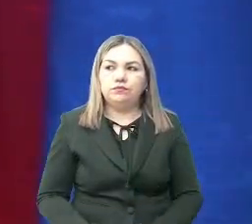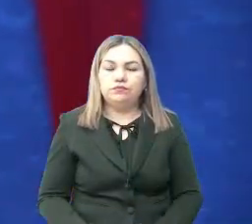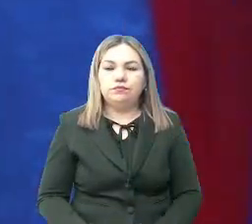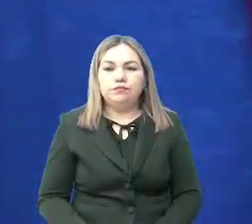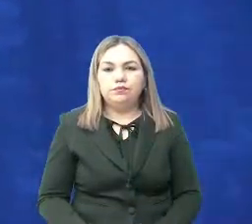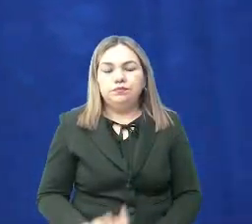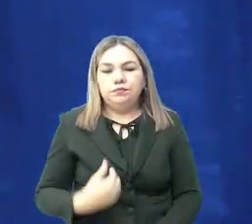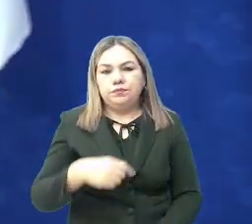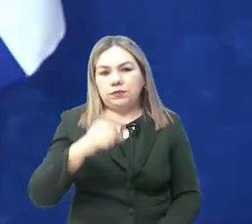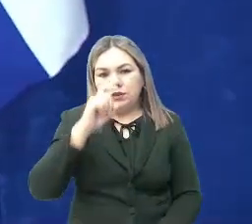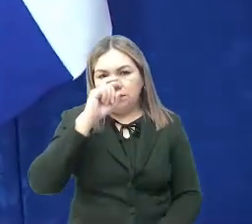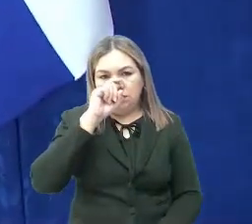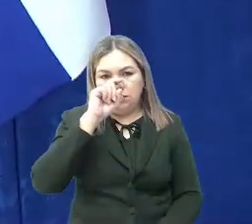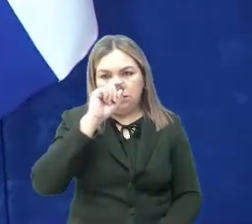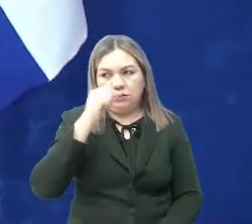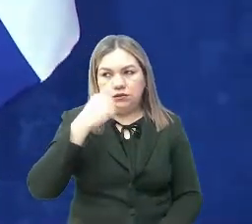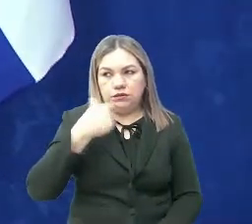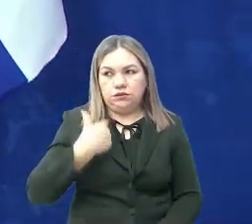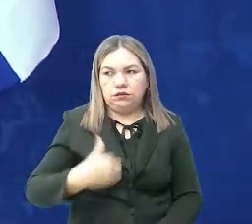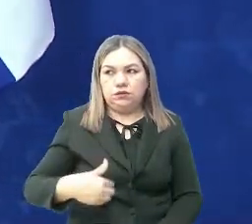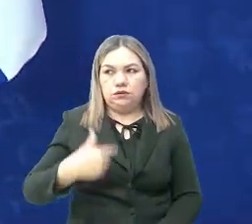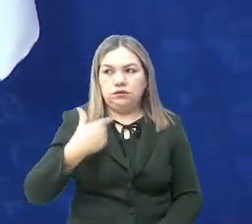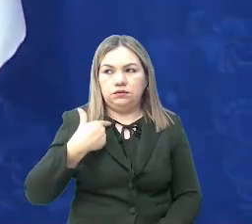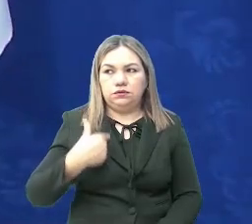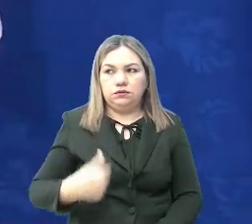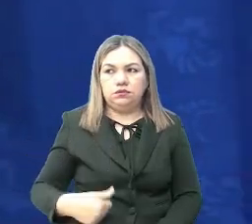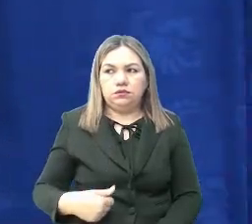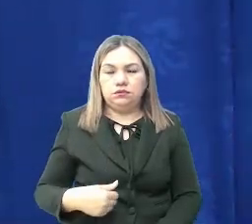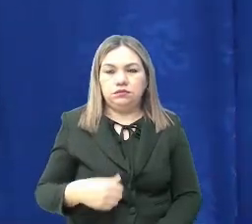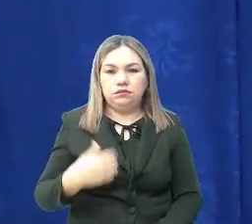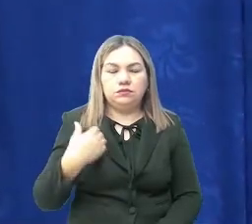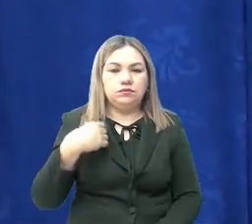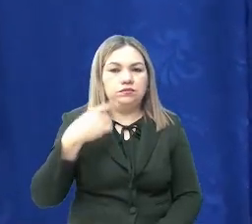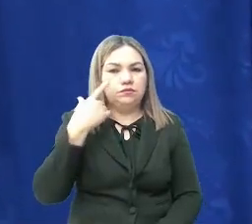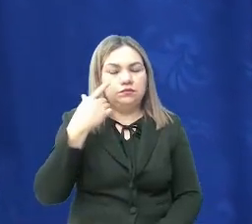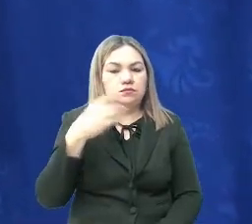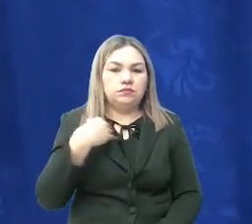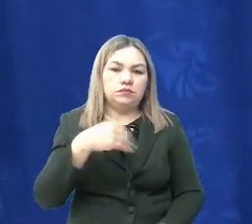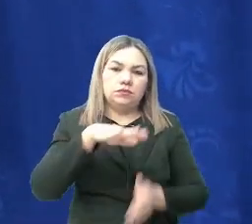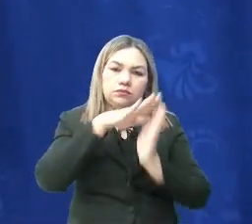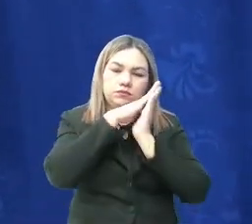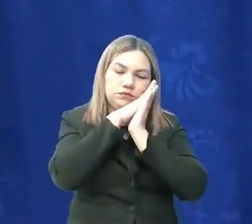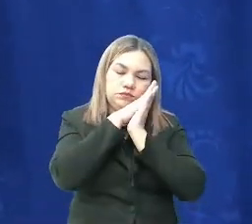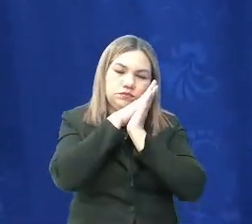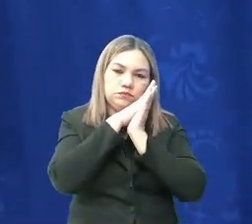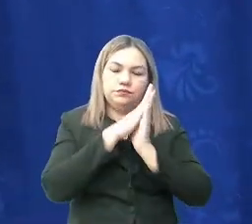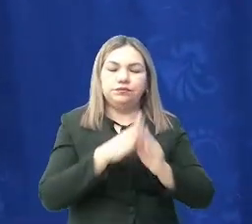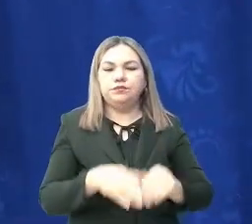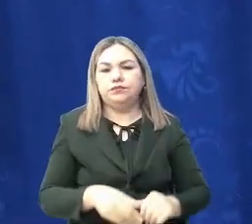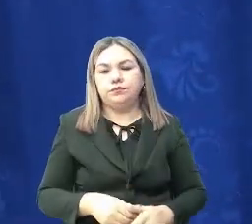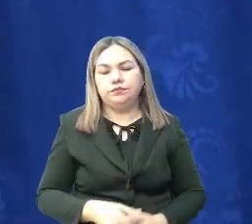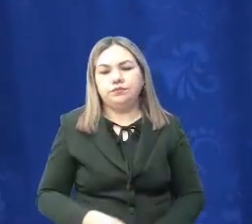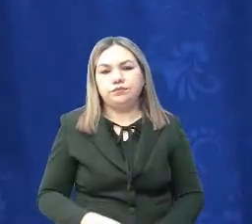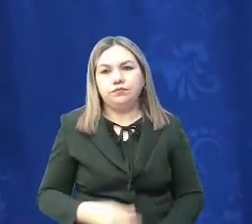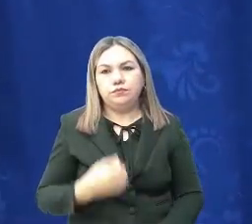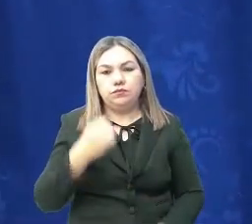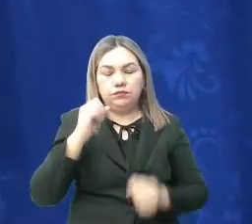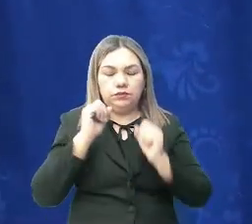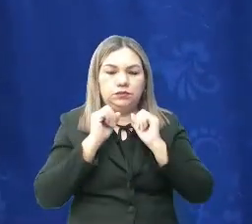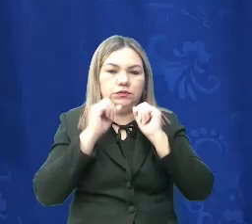Amen. I was in Argentina. I was going to minister, and I fell asleep. I